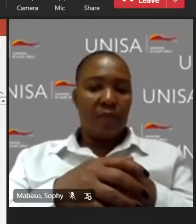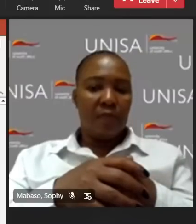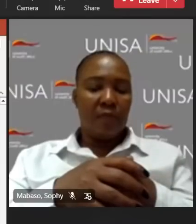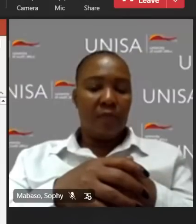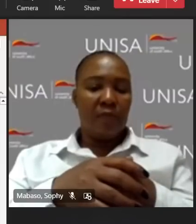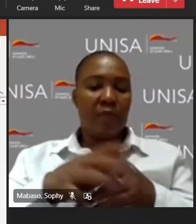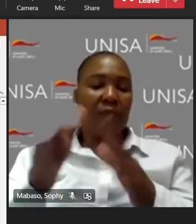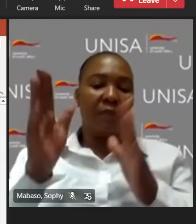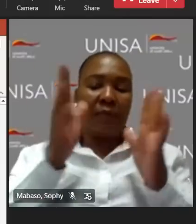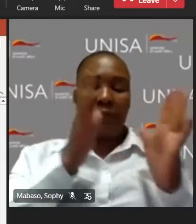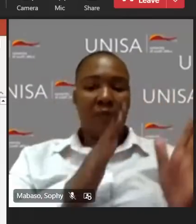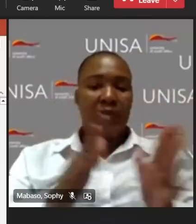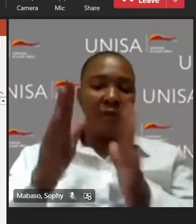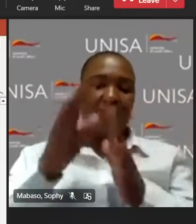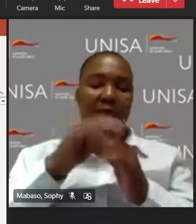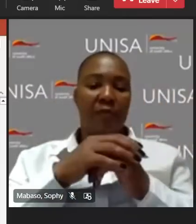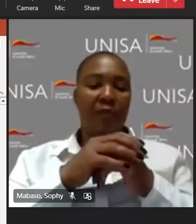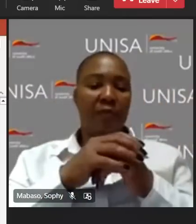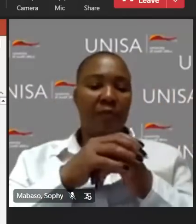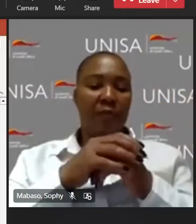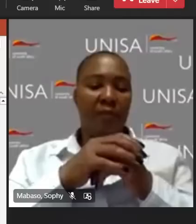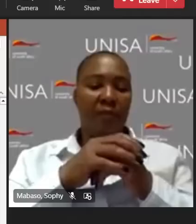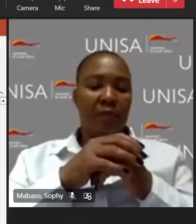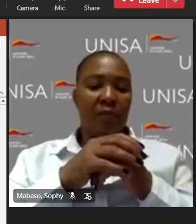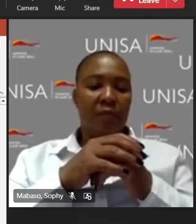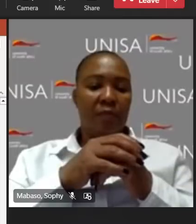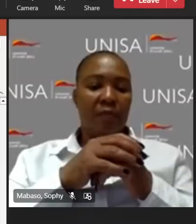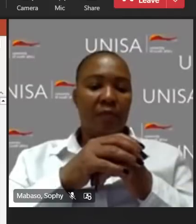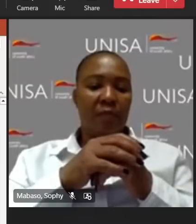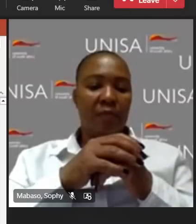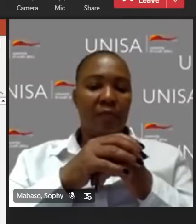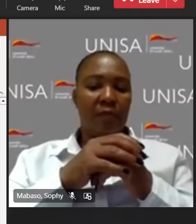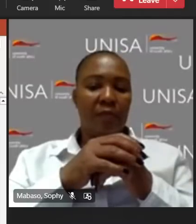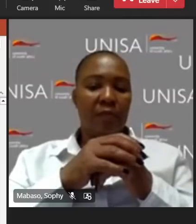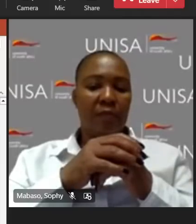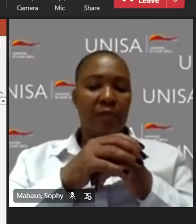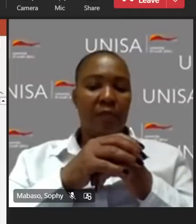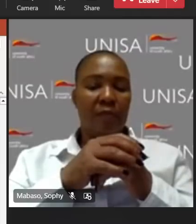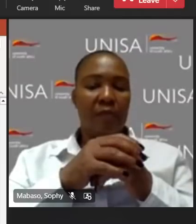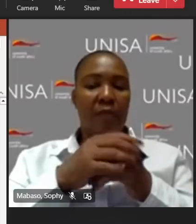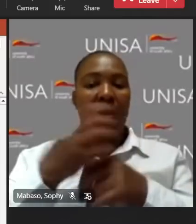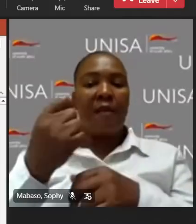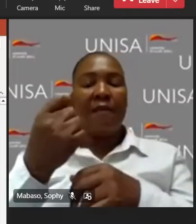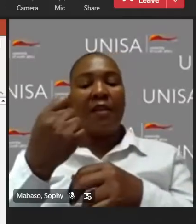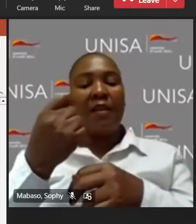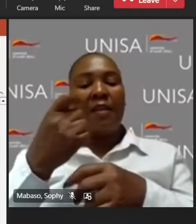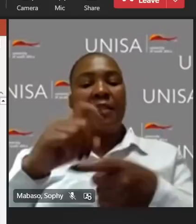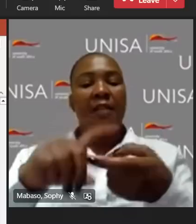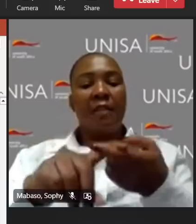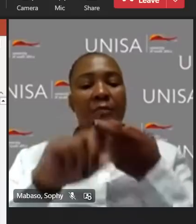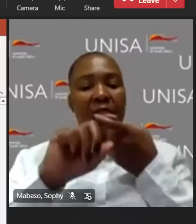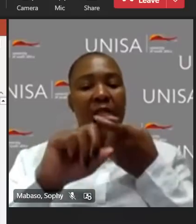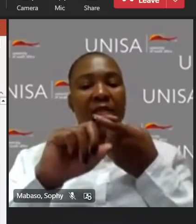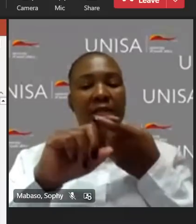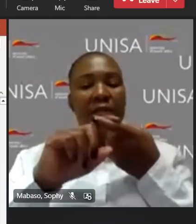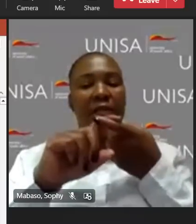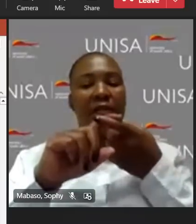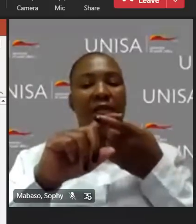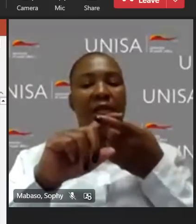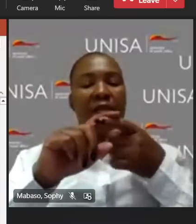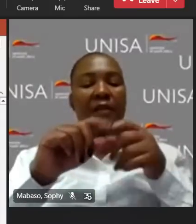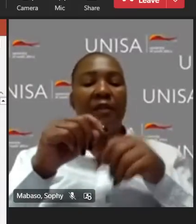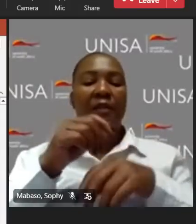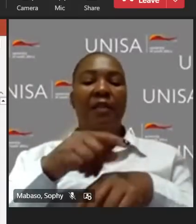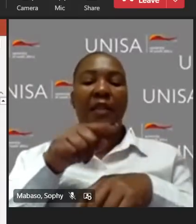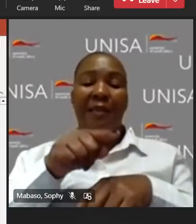next slide. It's financial suspension. So financial suspension is